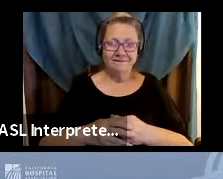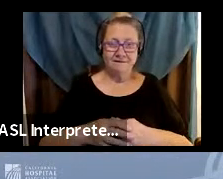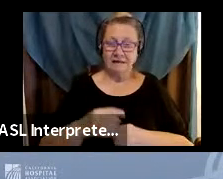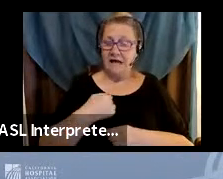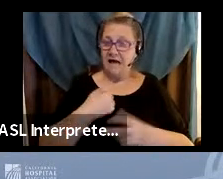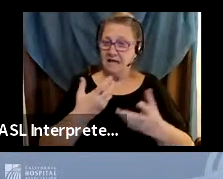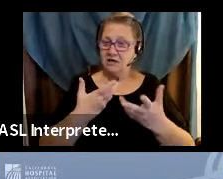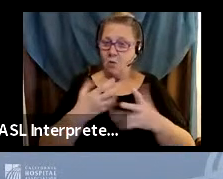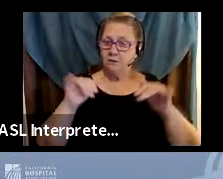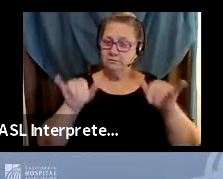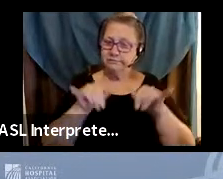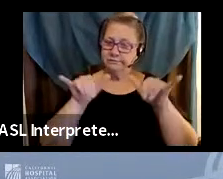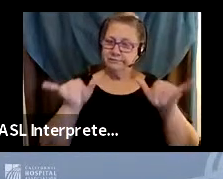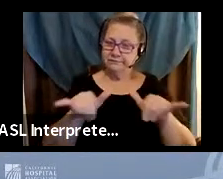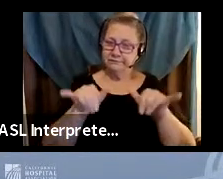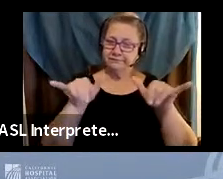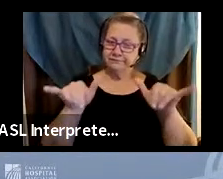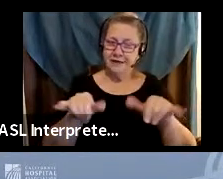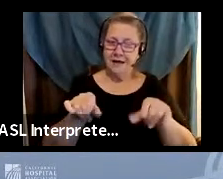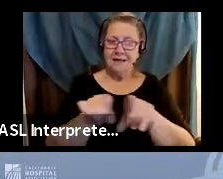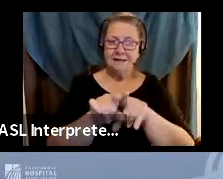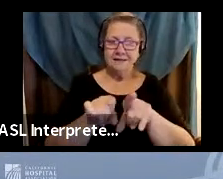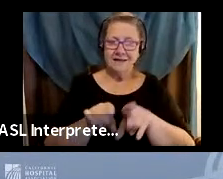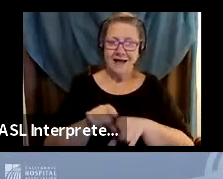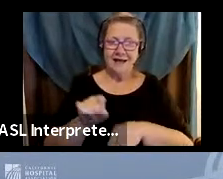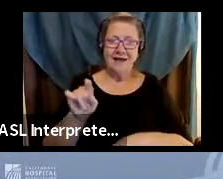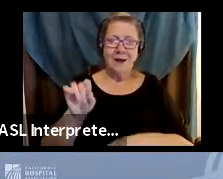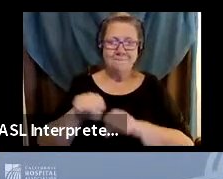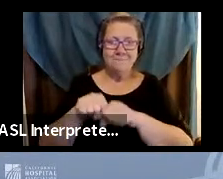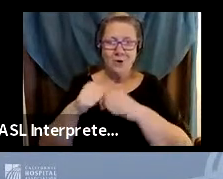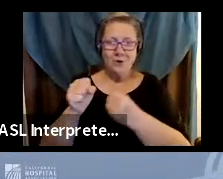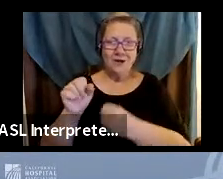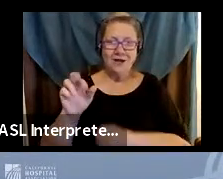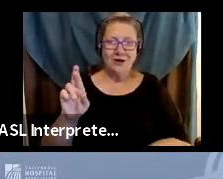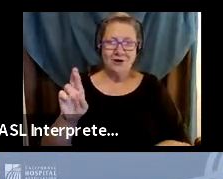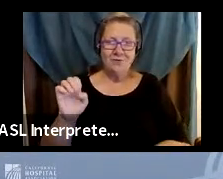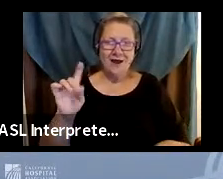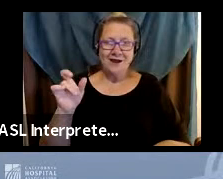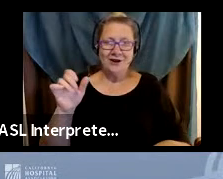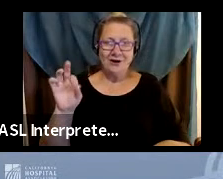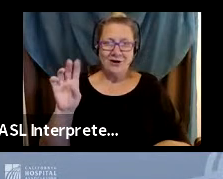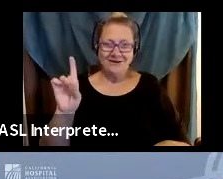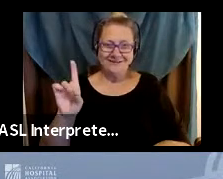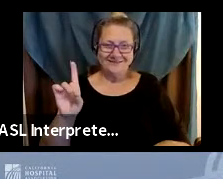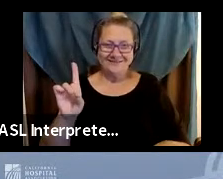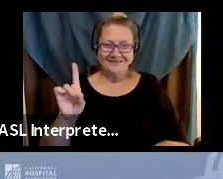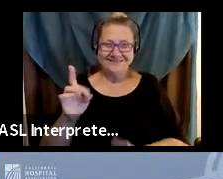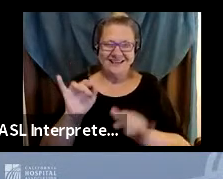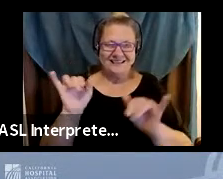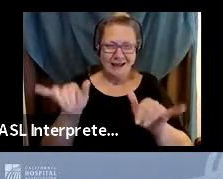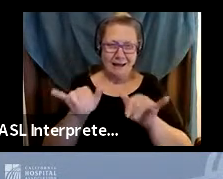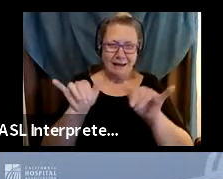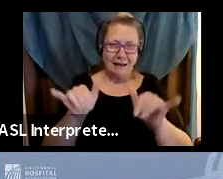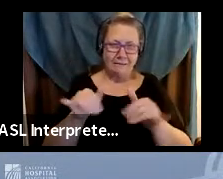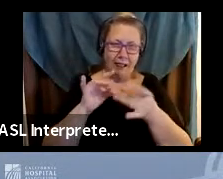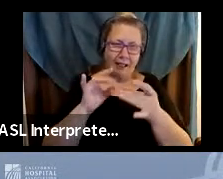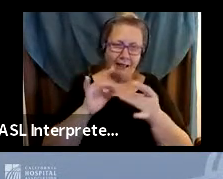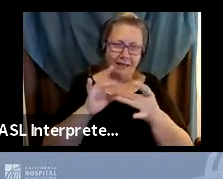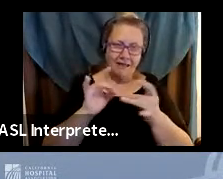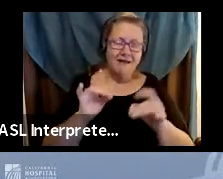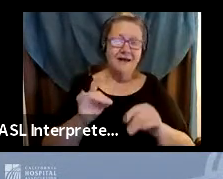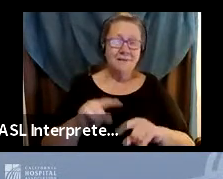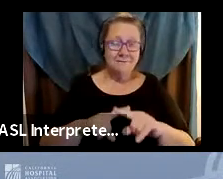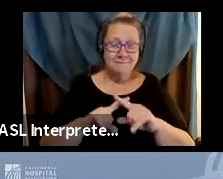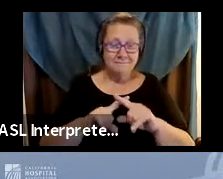broken record here, but I guess I will. In March, at our March 17th meeting, this was raised in the chat